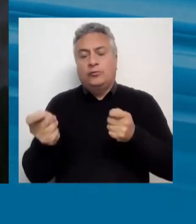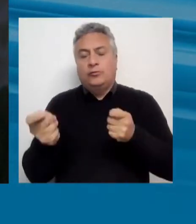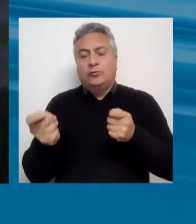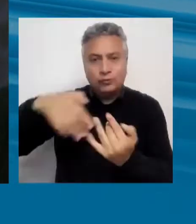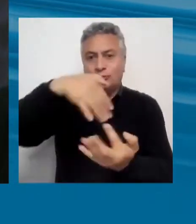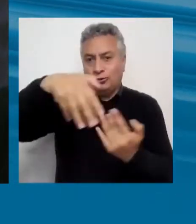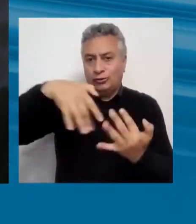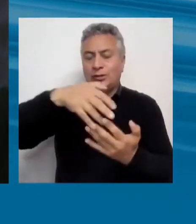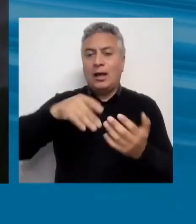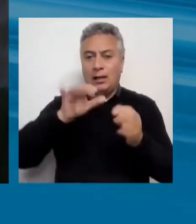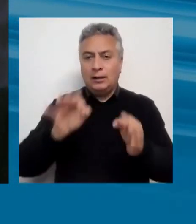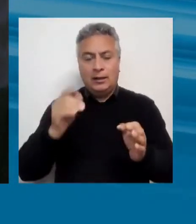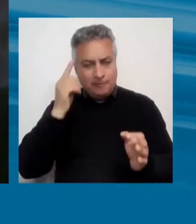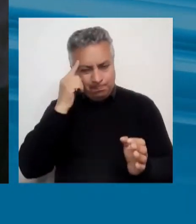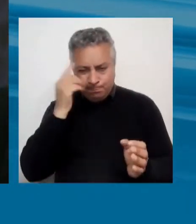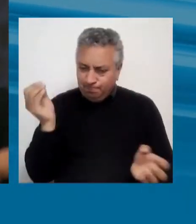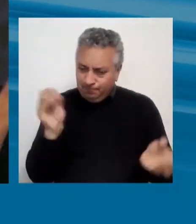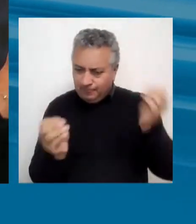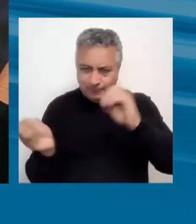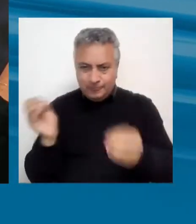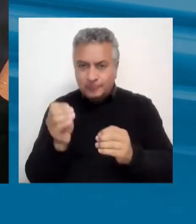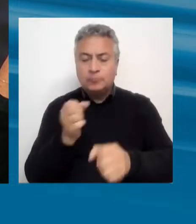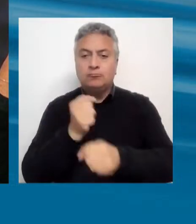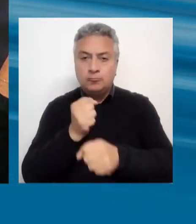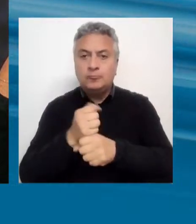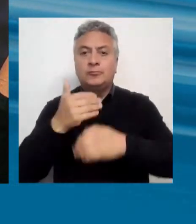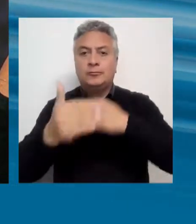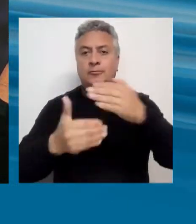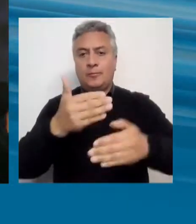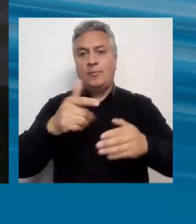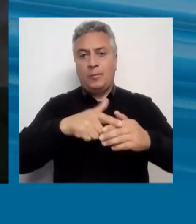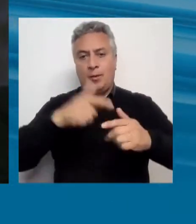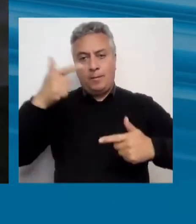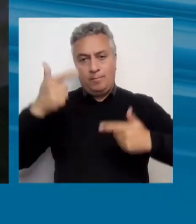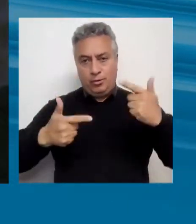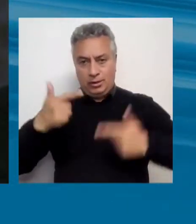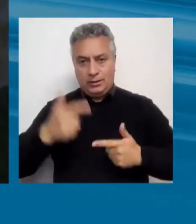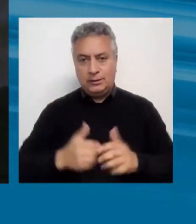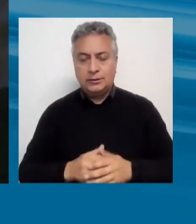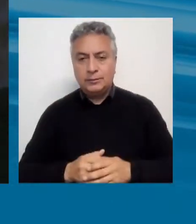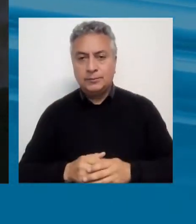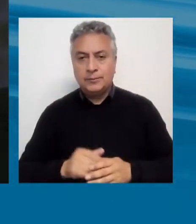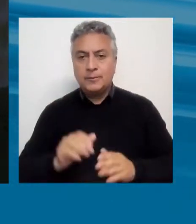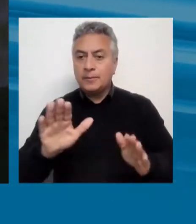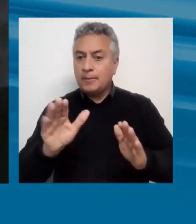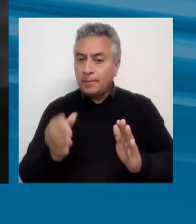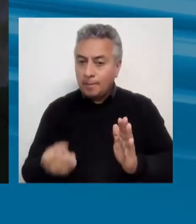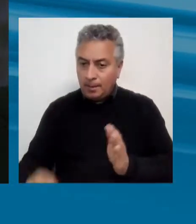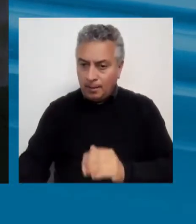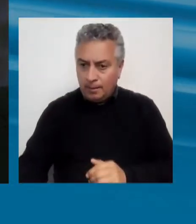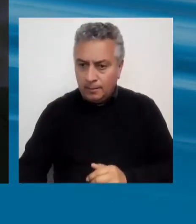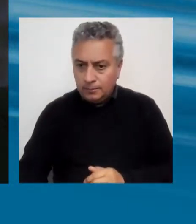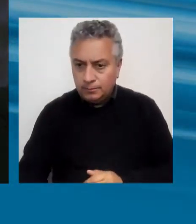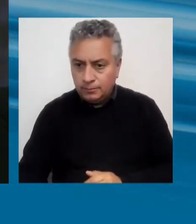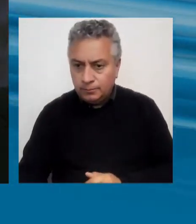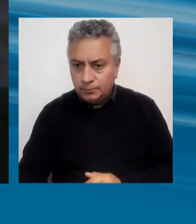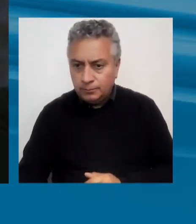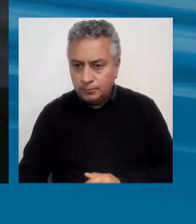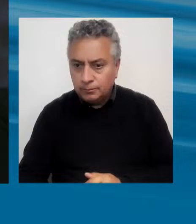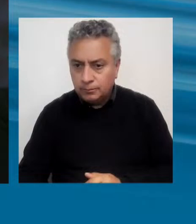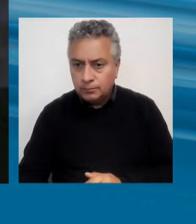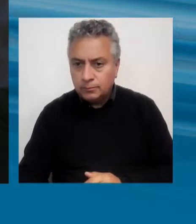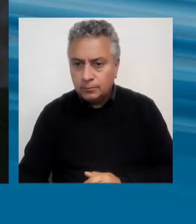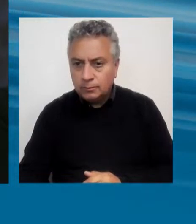they impact the design and implementation of policies. We will also address additional factors